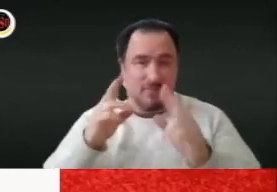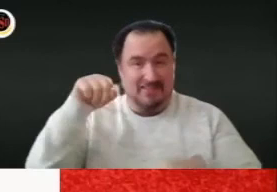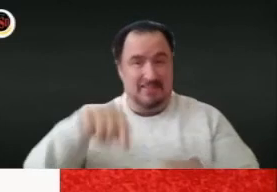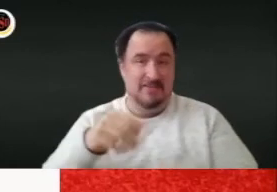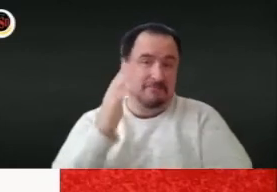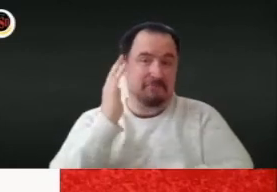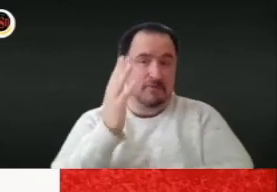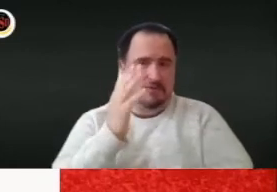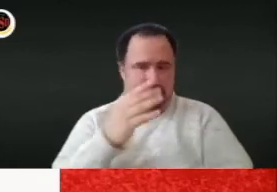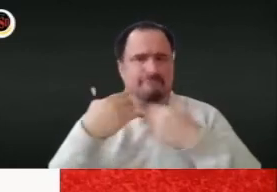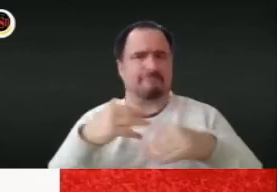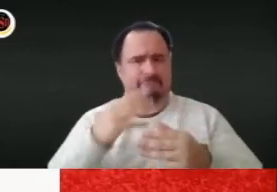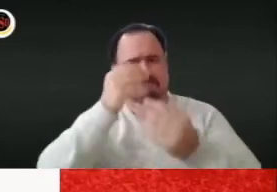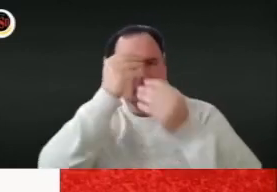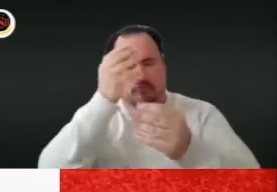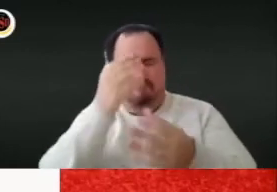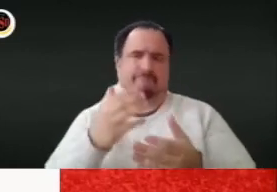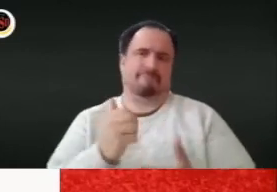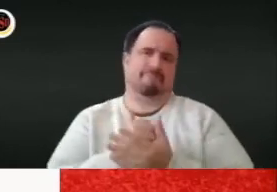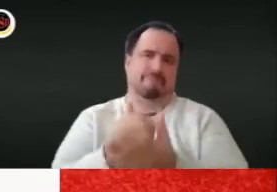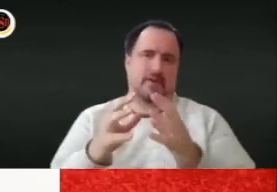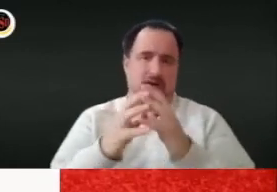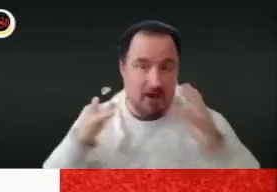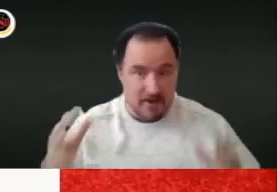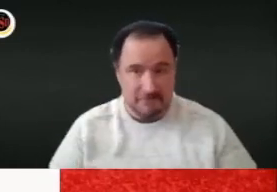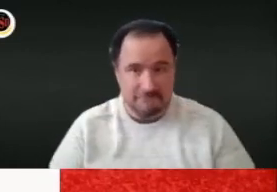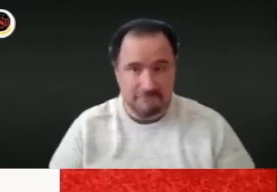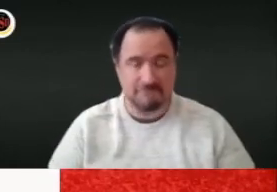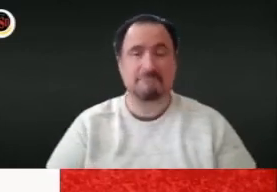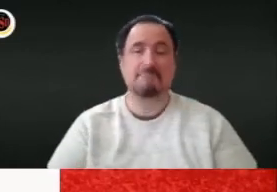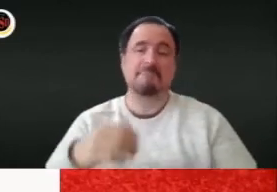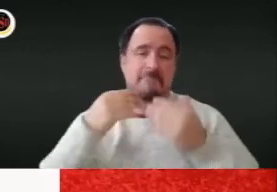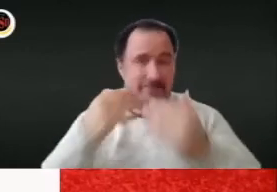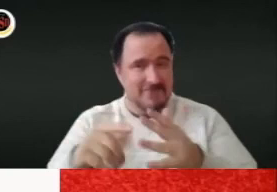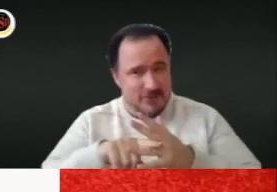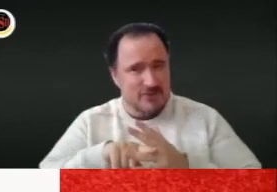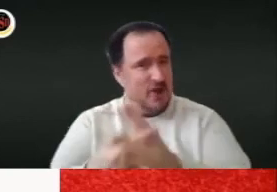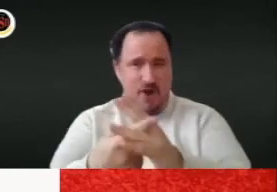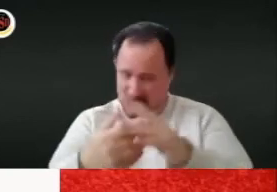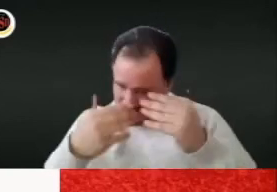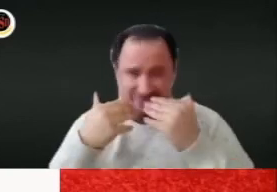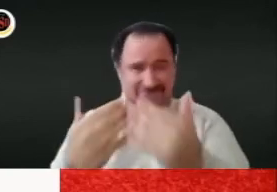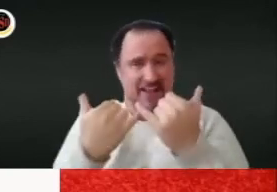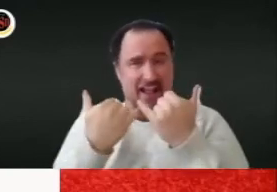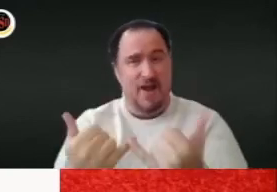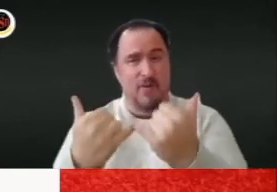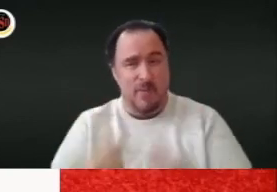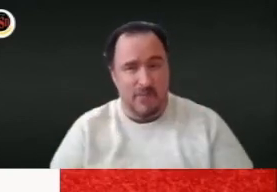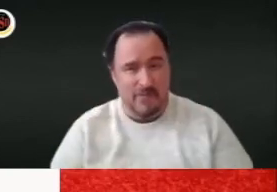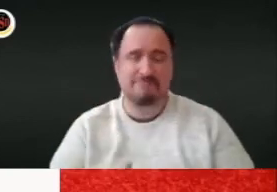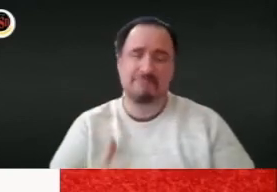that when you need them during your senior presentation. So I hope this helped, and now